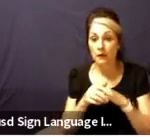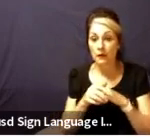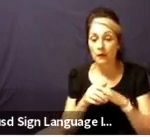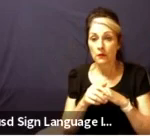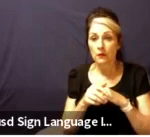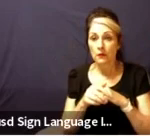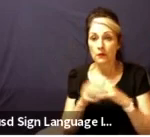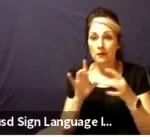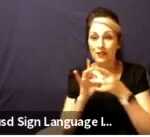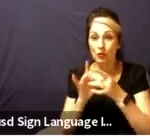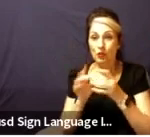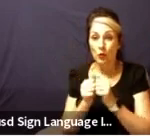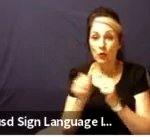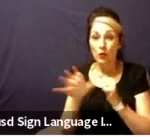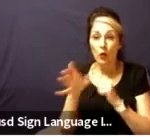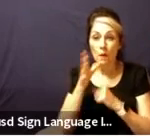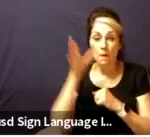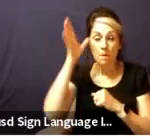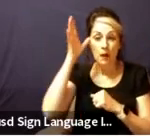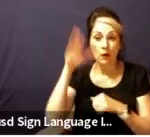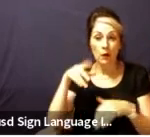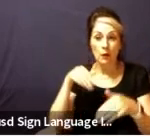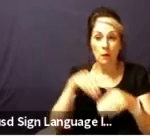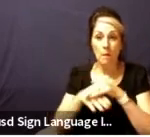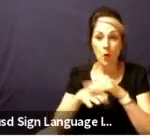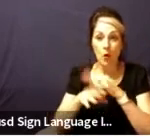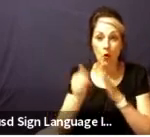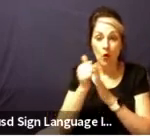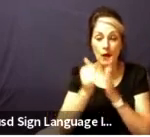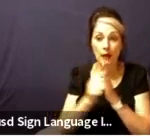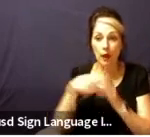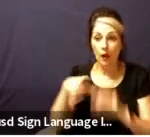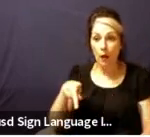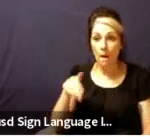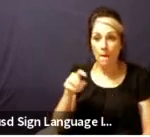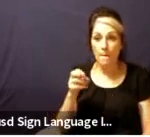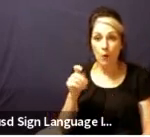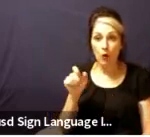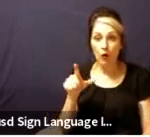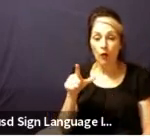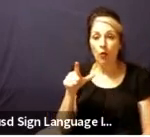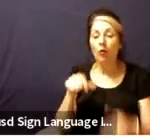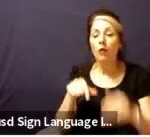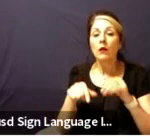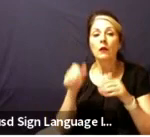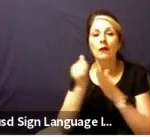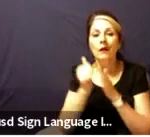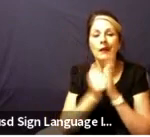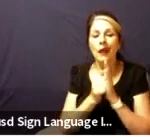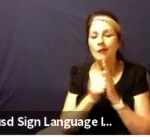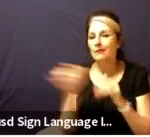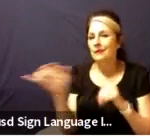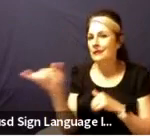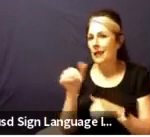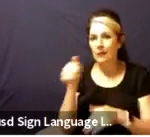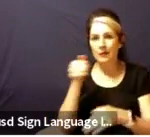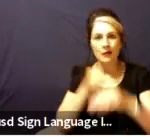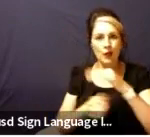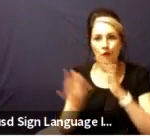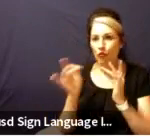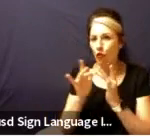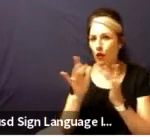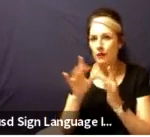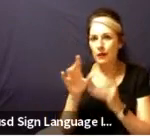is associated to your parent portal account. It should be the same email address that is under the contacts in